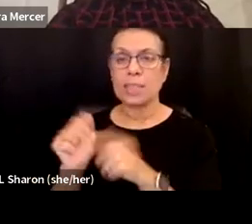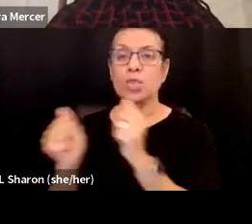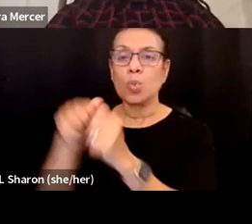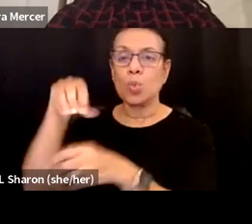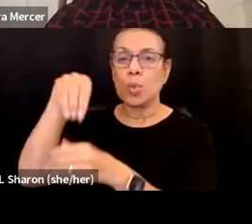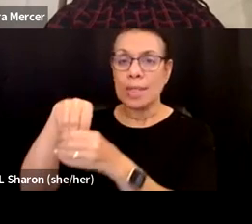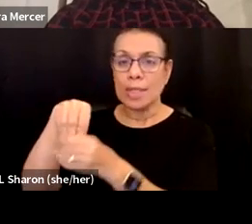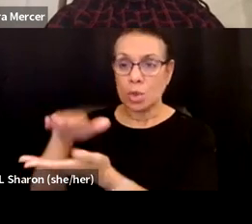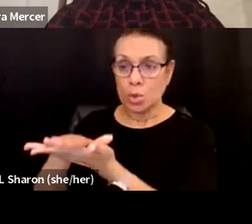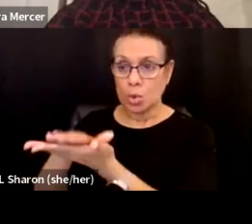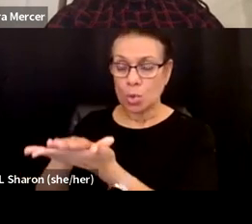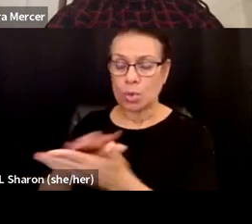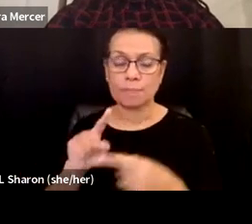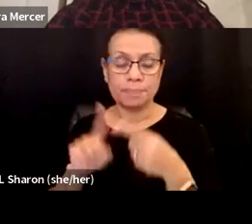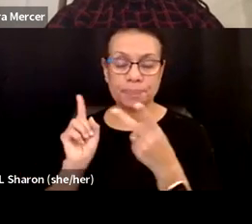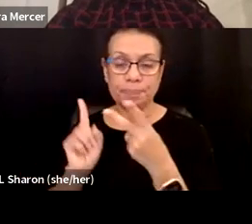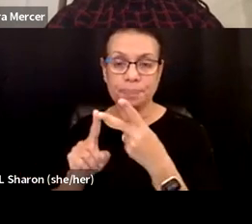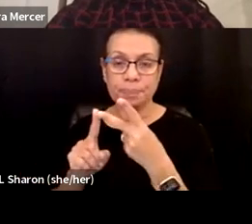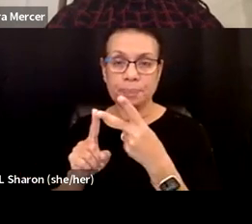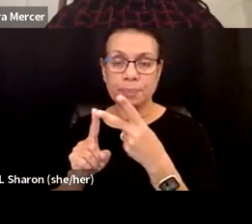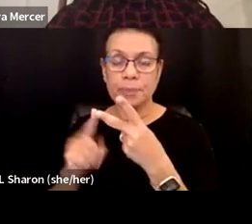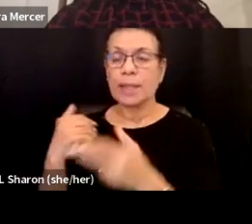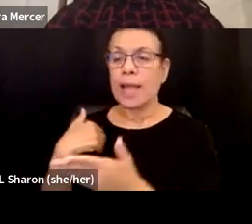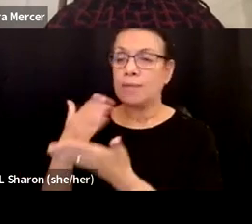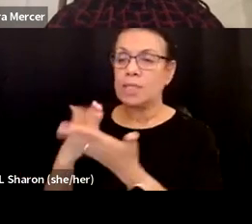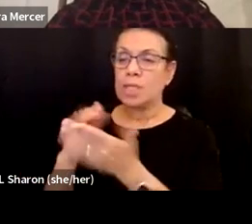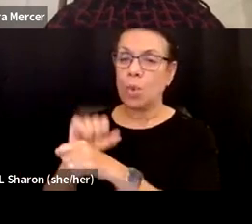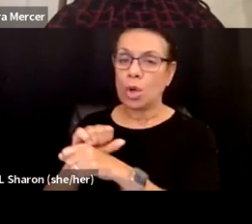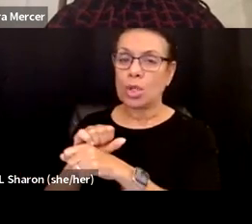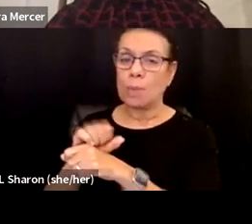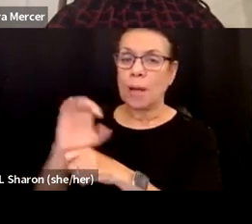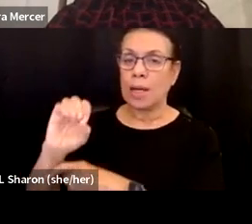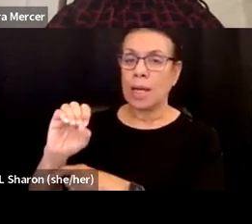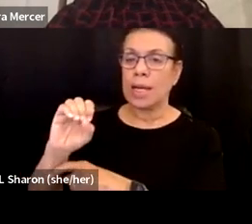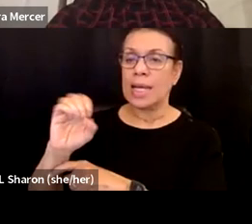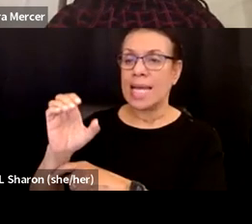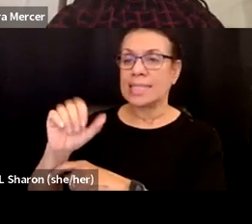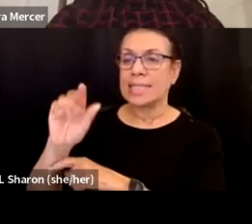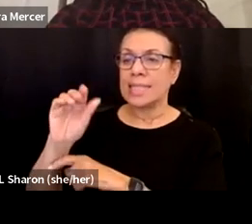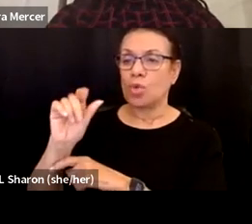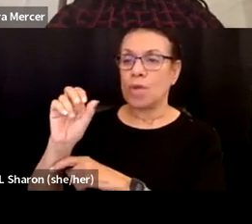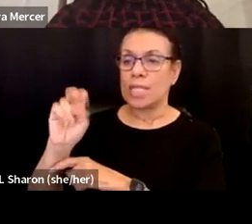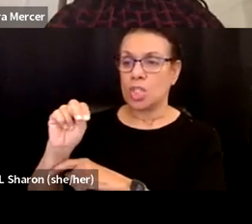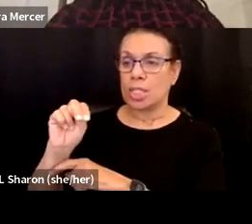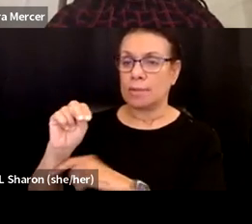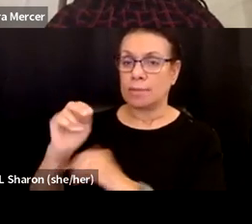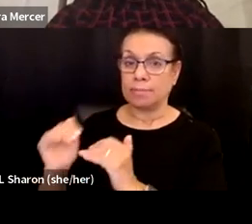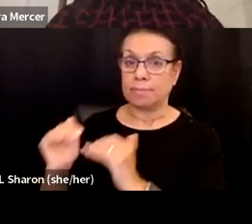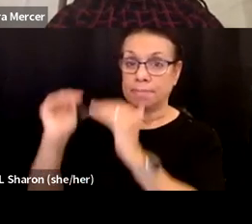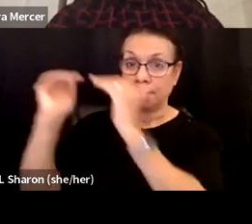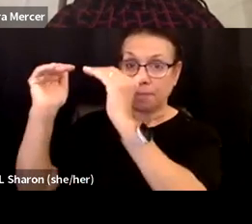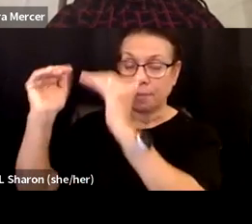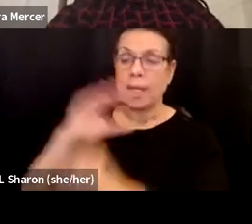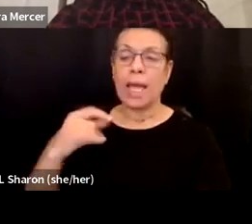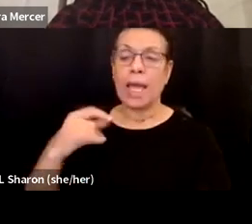they also have a piece of the work around acceleration academies and we are also doing